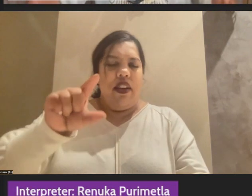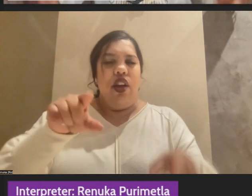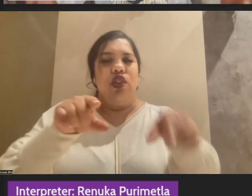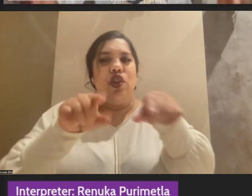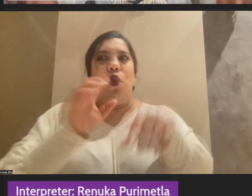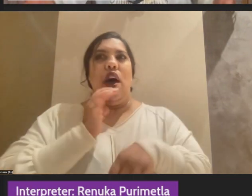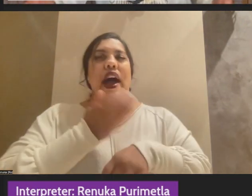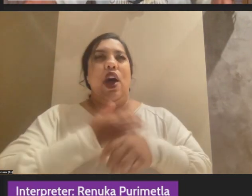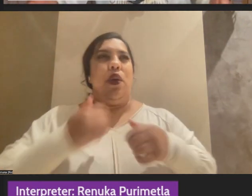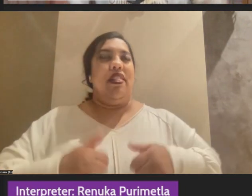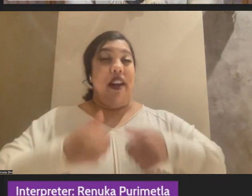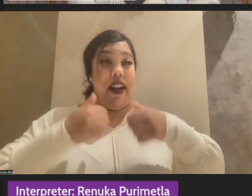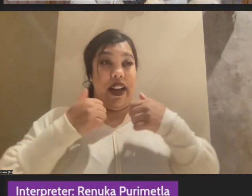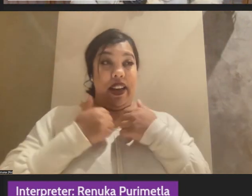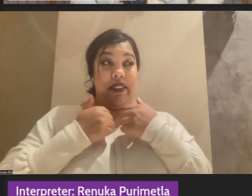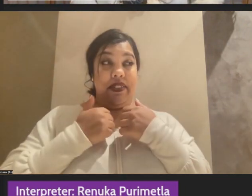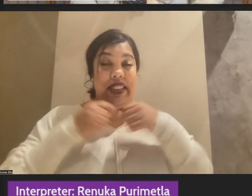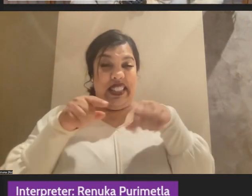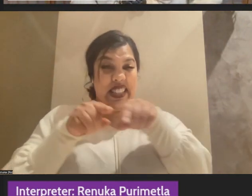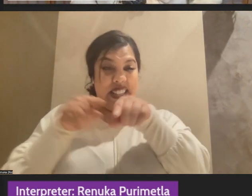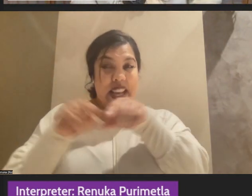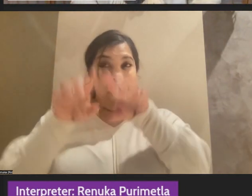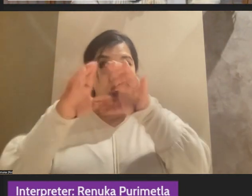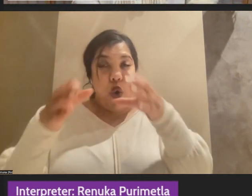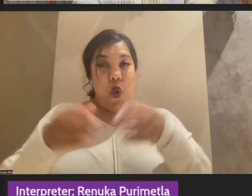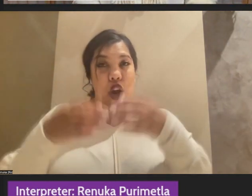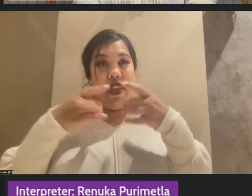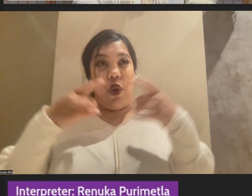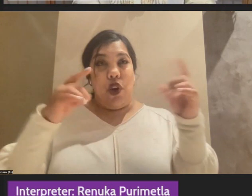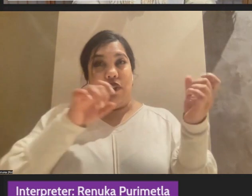that a world that works for all is inevitable?